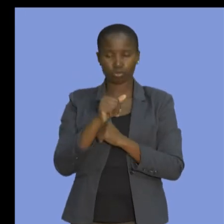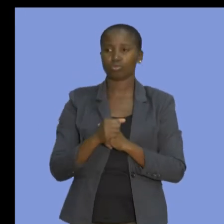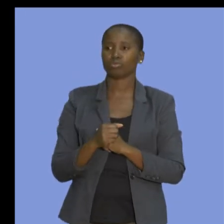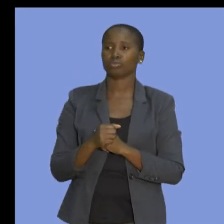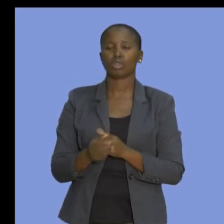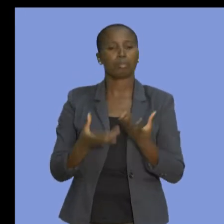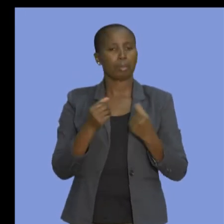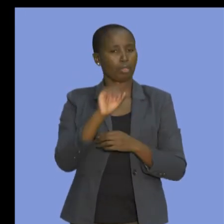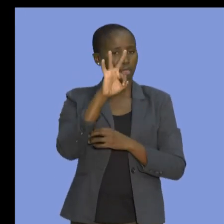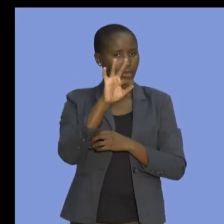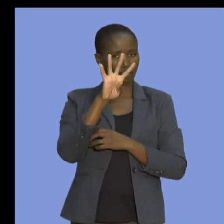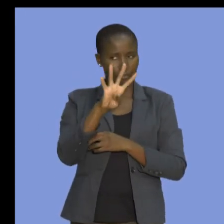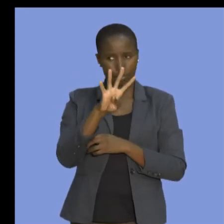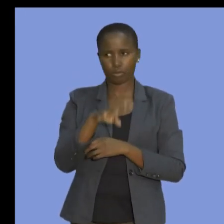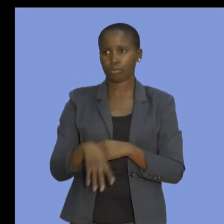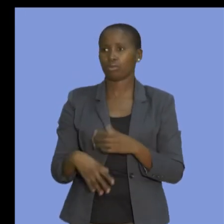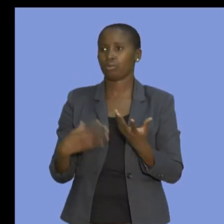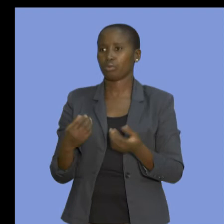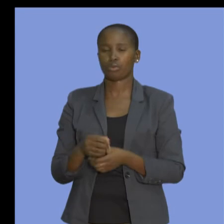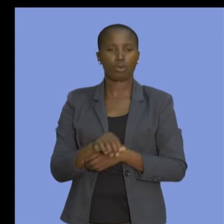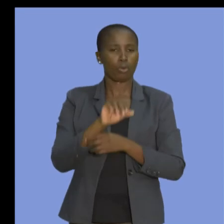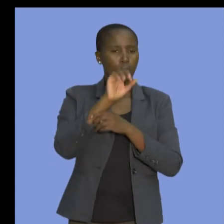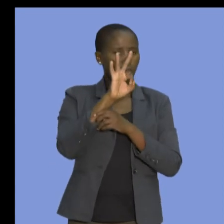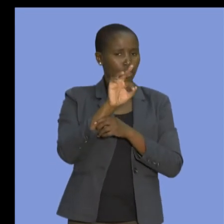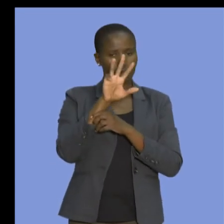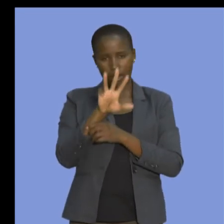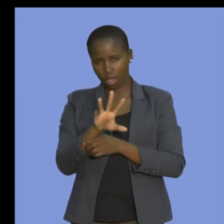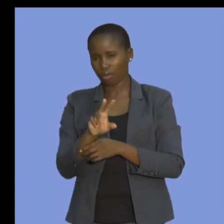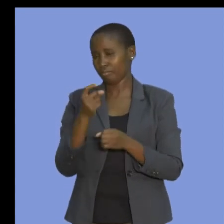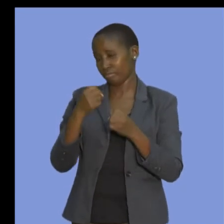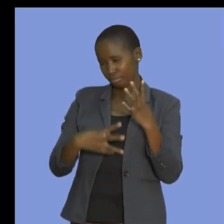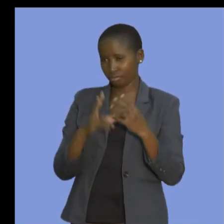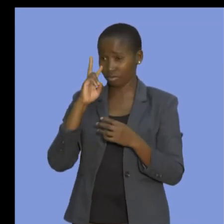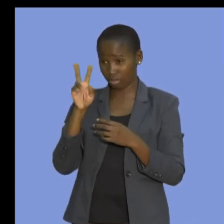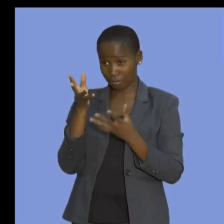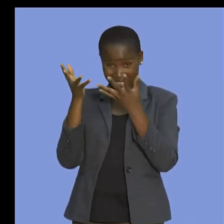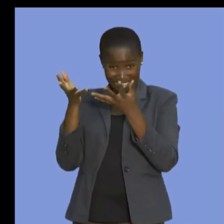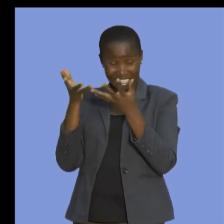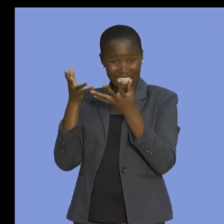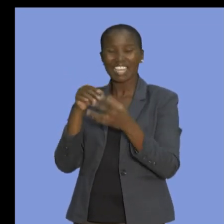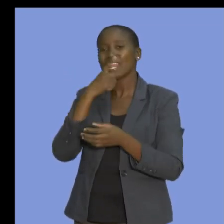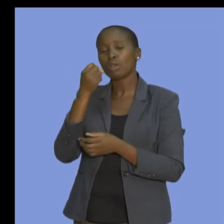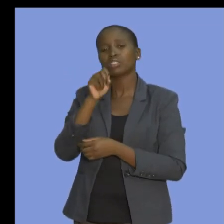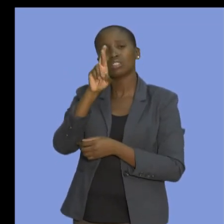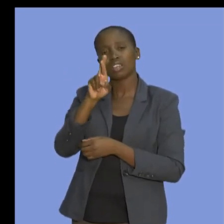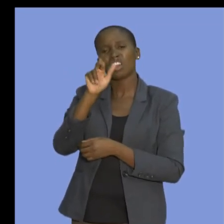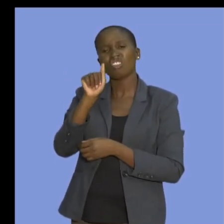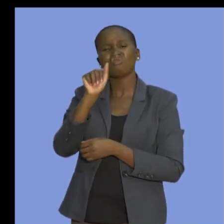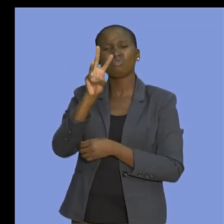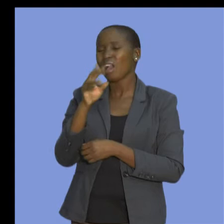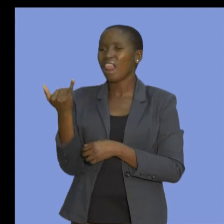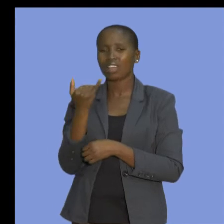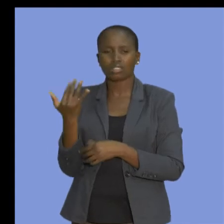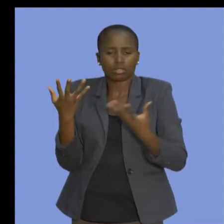34, 39, 49, we can see, and so on. Okay, this is raw data. It's just random there.